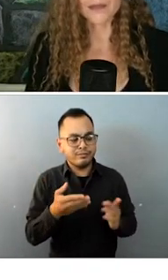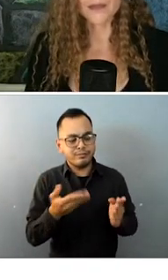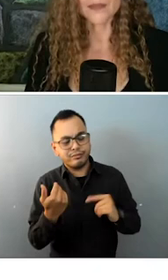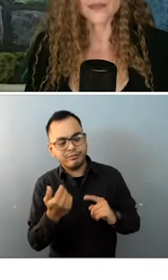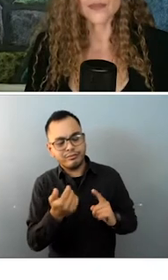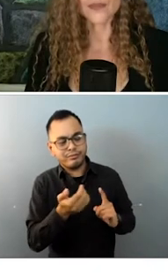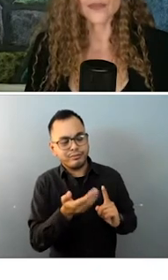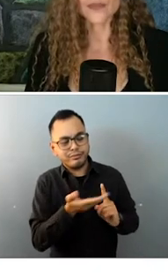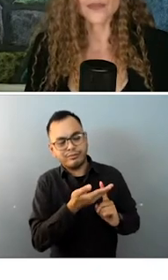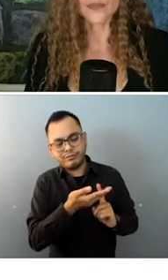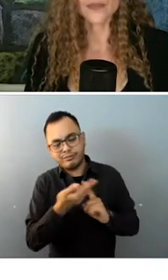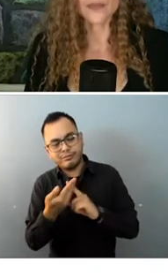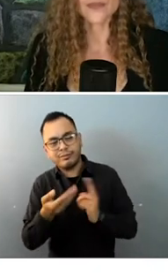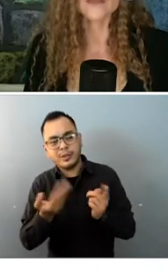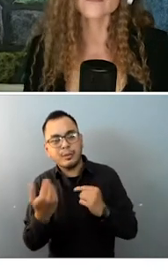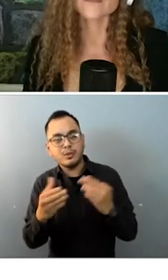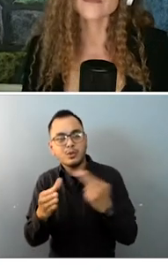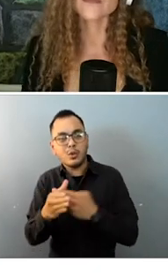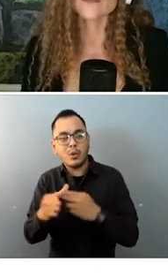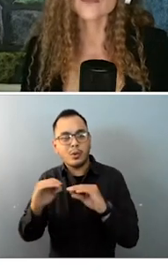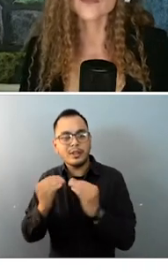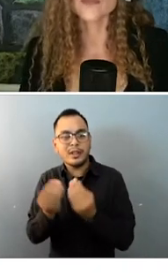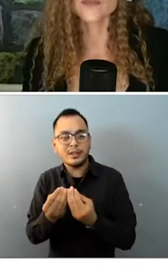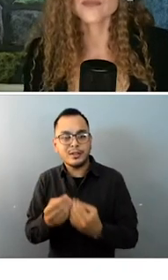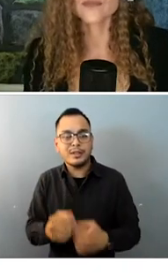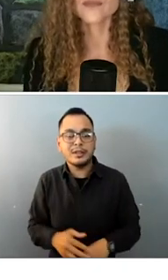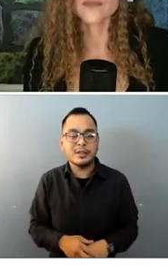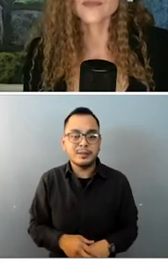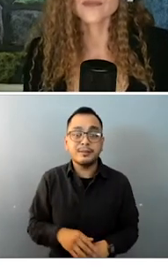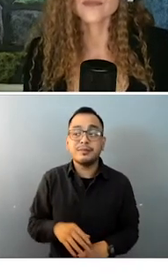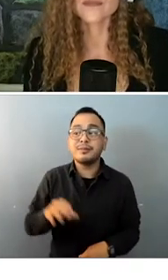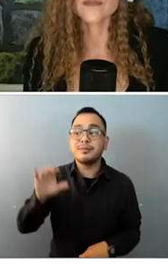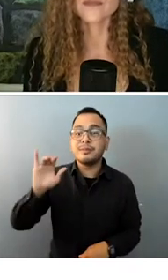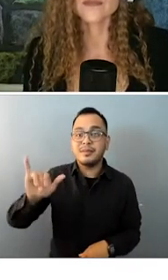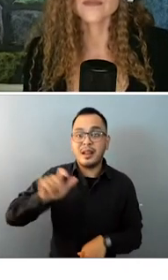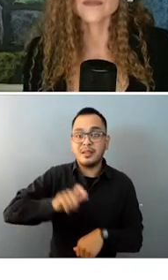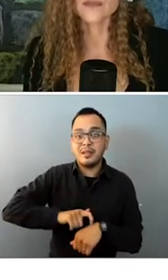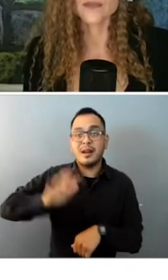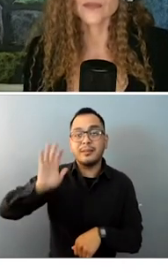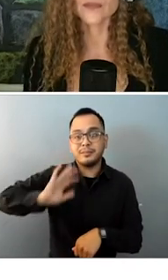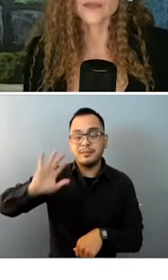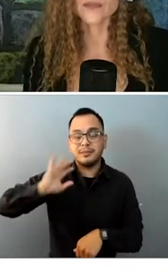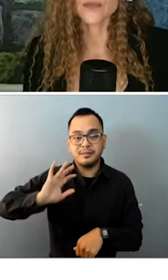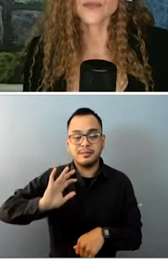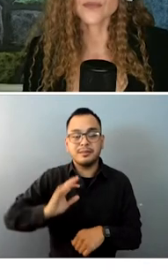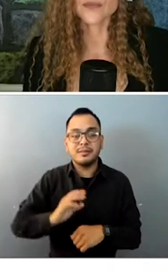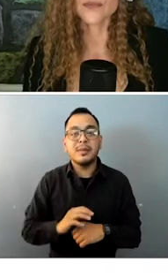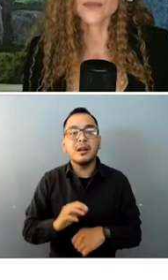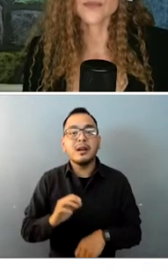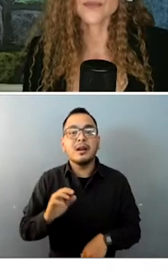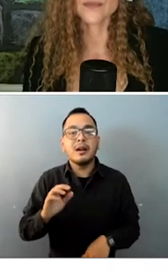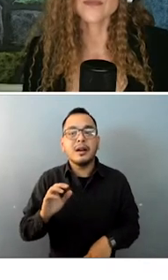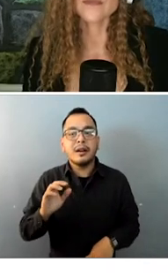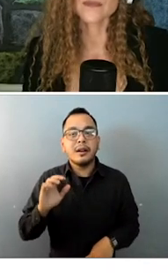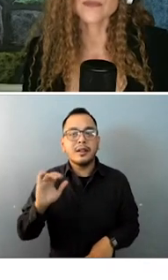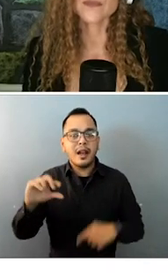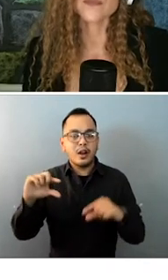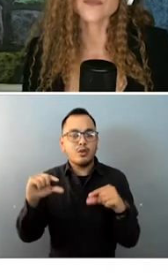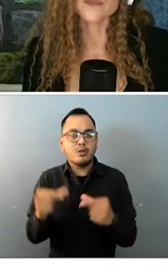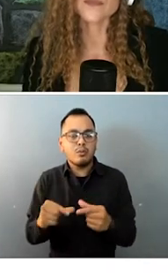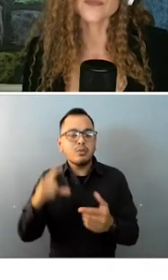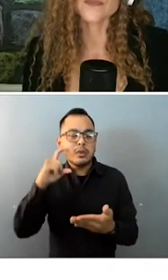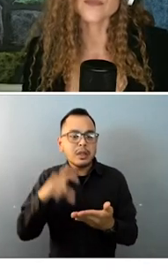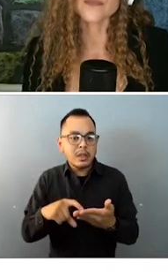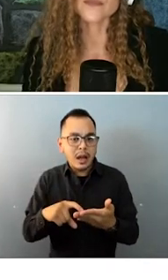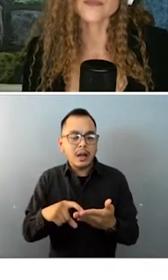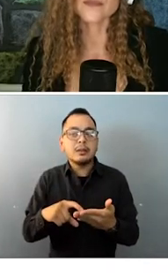solicited me to join the organization because they were at the time the group realized that